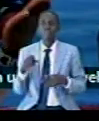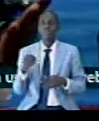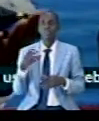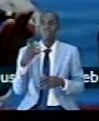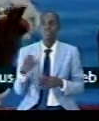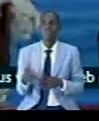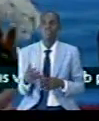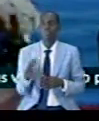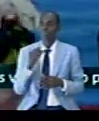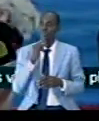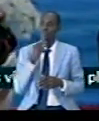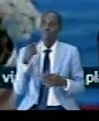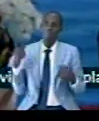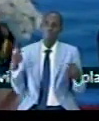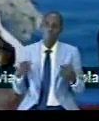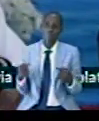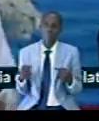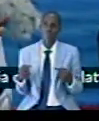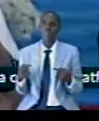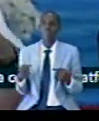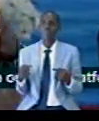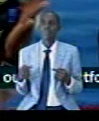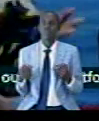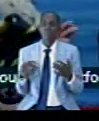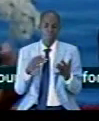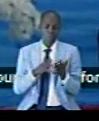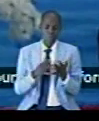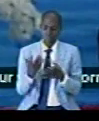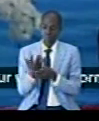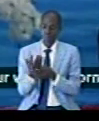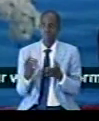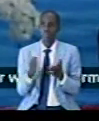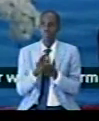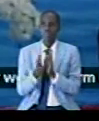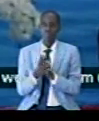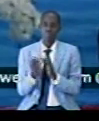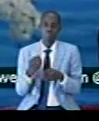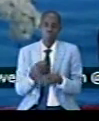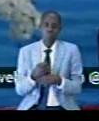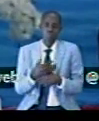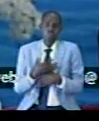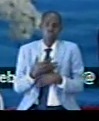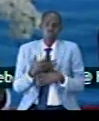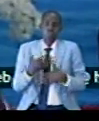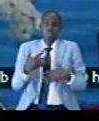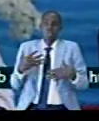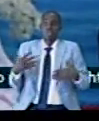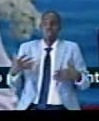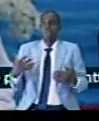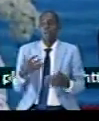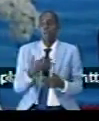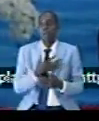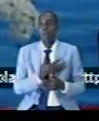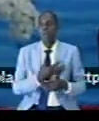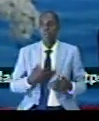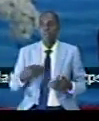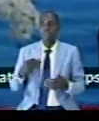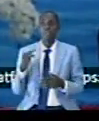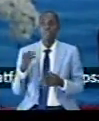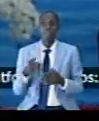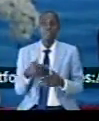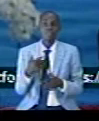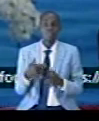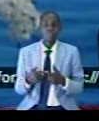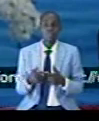was having pains. My palms were becoming swollen. And then By then, it was before